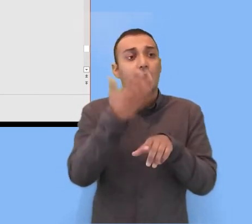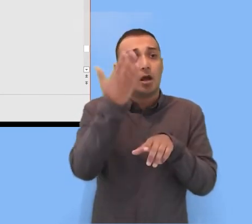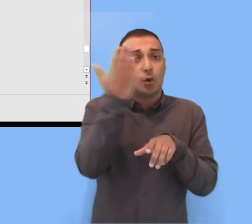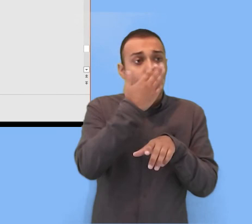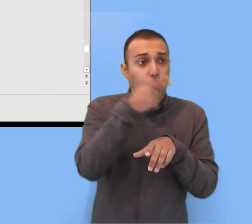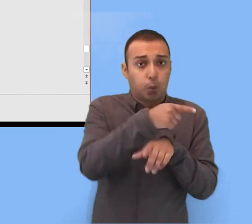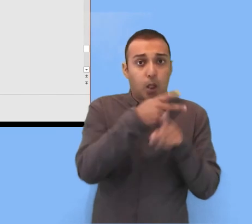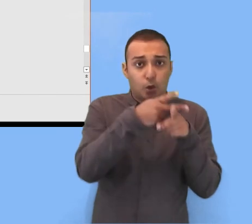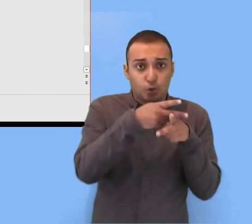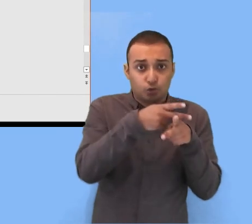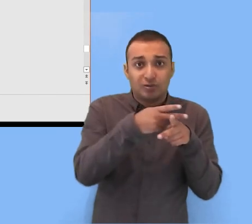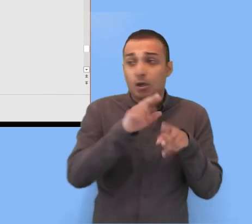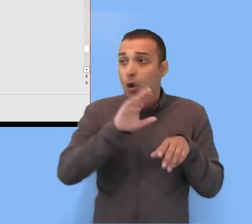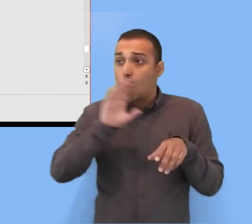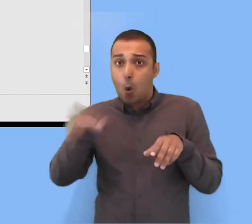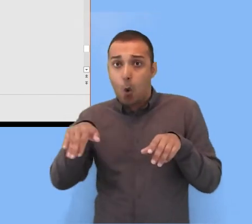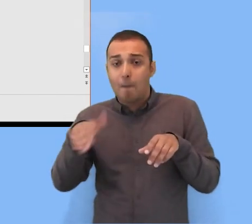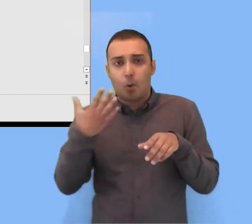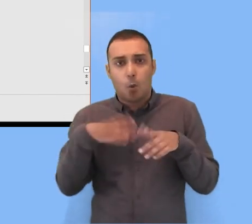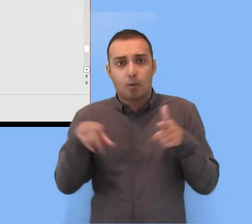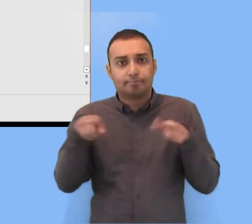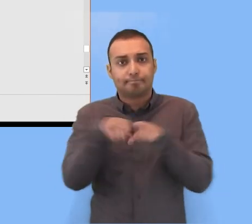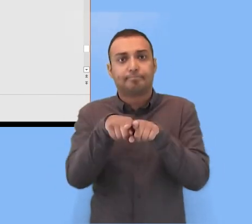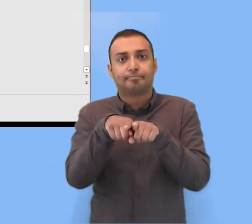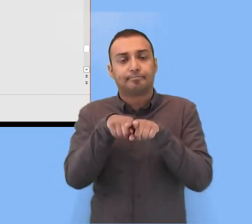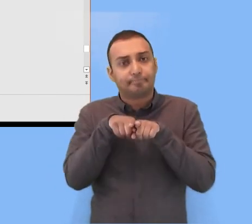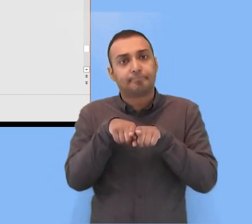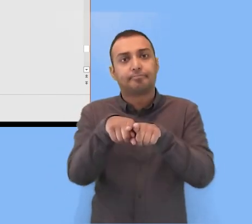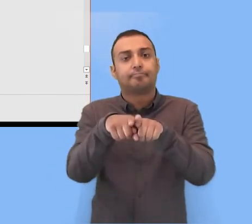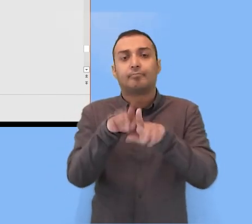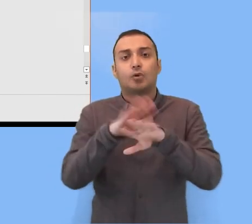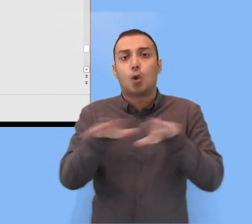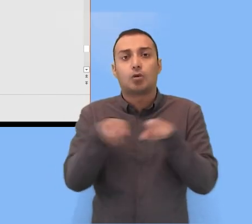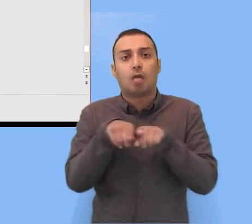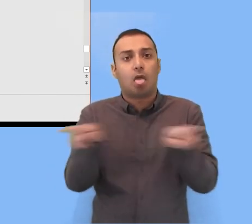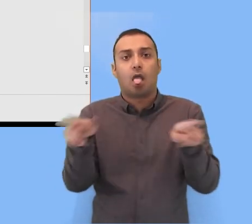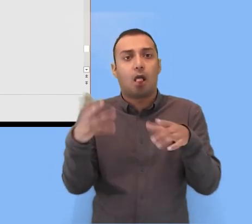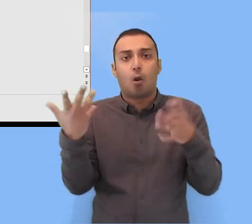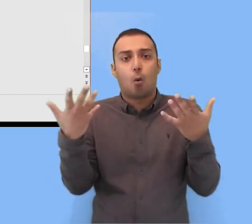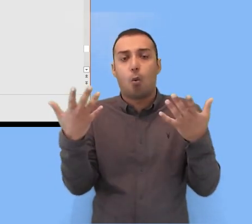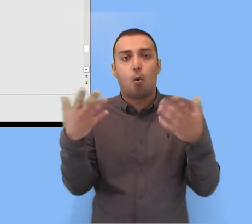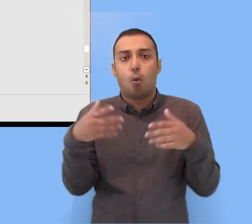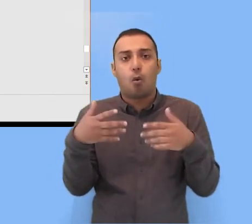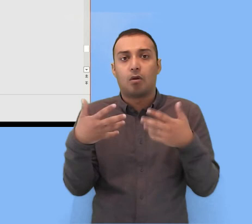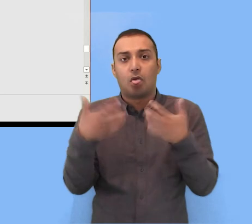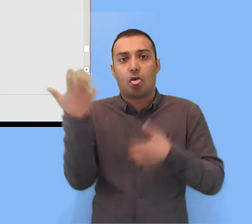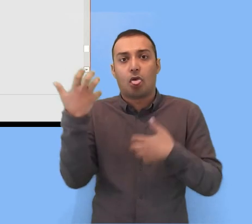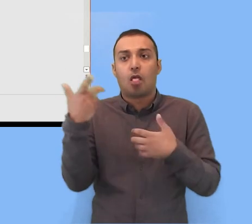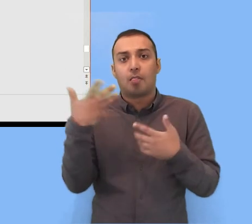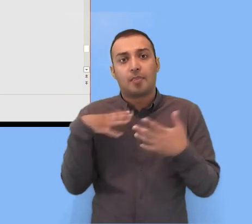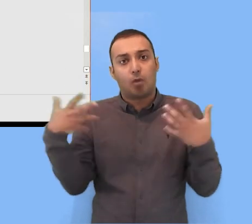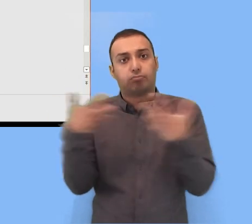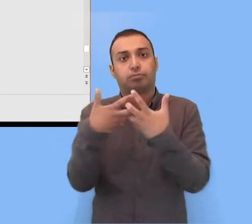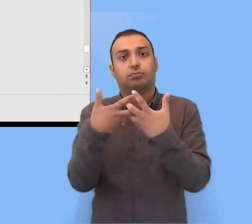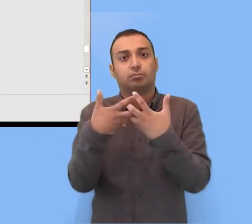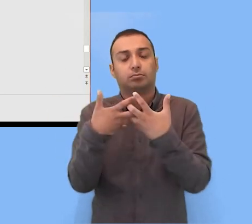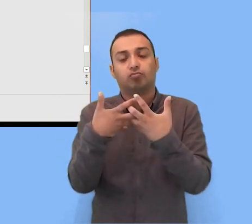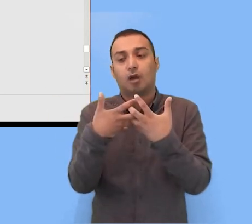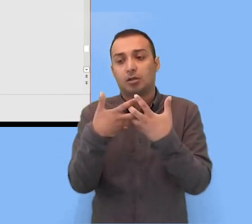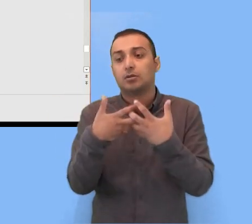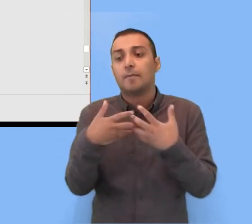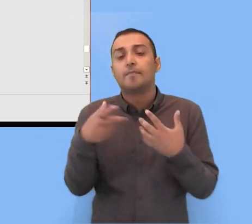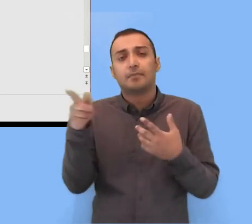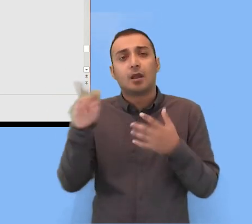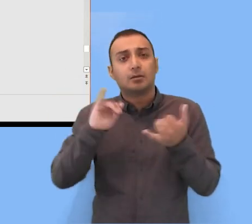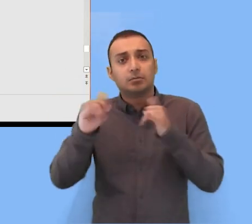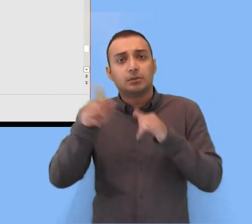doing. They really wanted to support what reception's doing, but felt like they didn't understand where to start, some of them, in